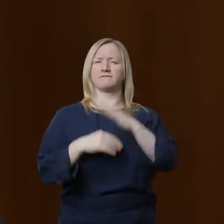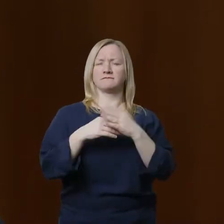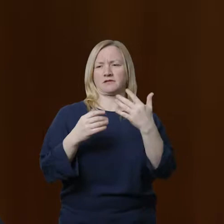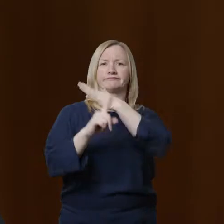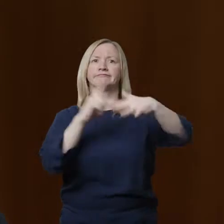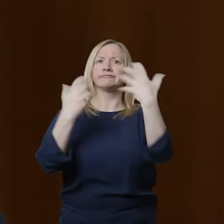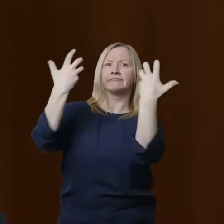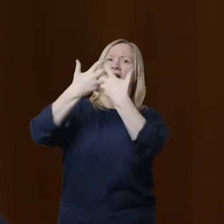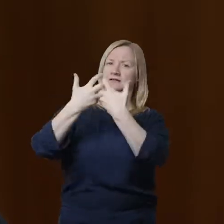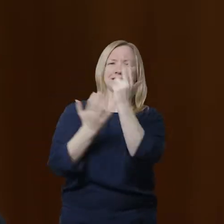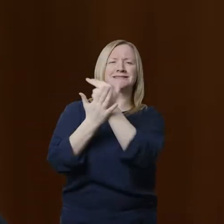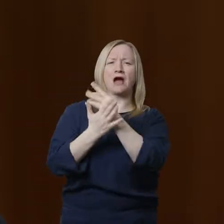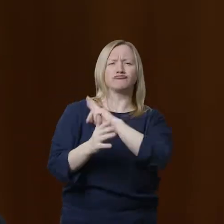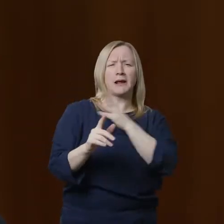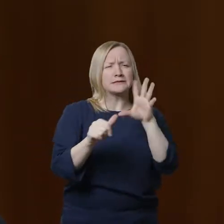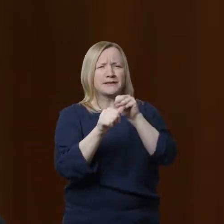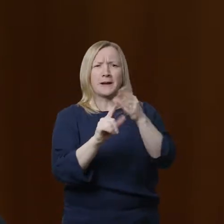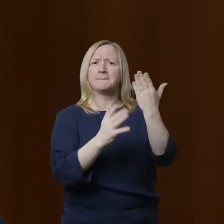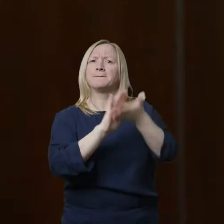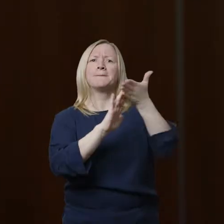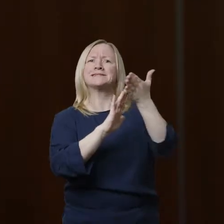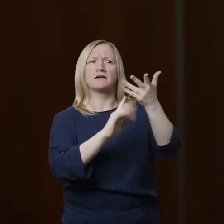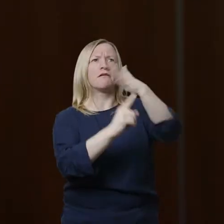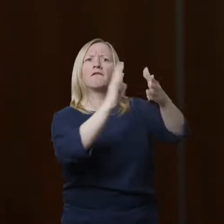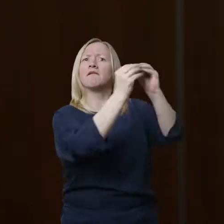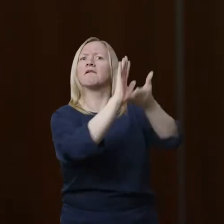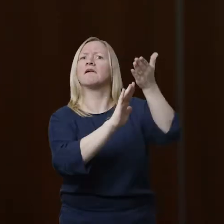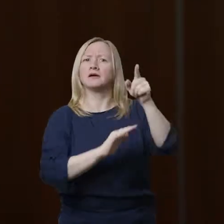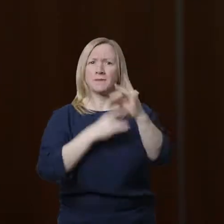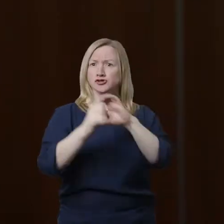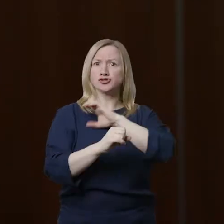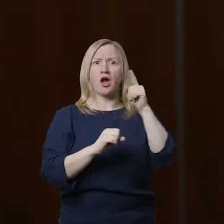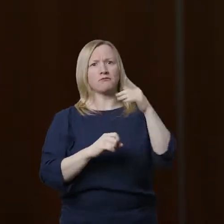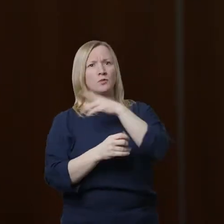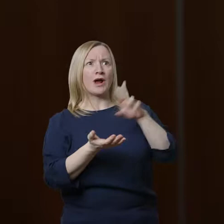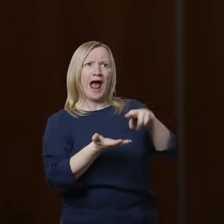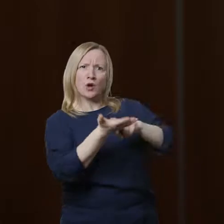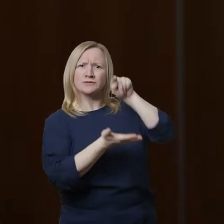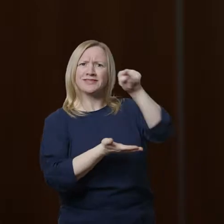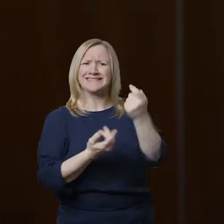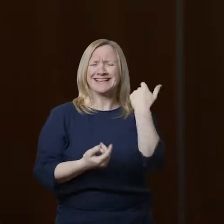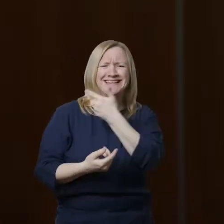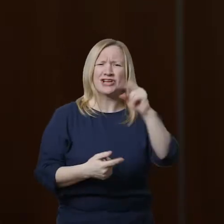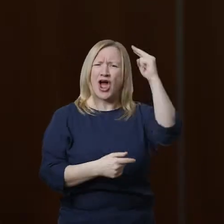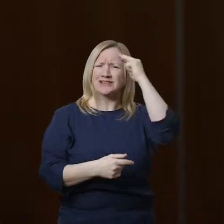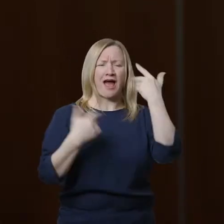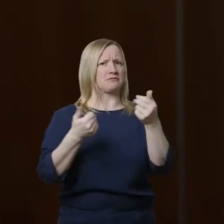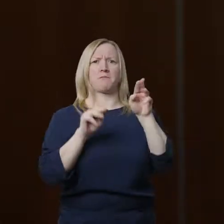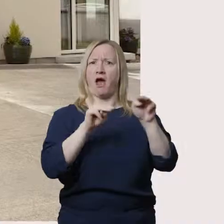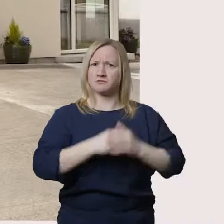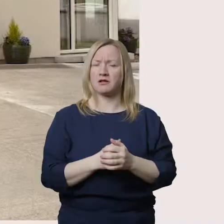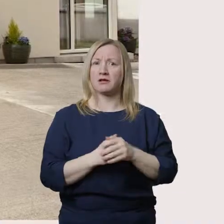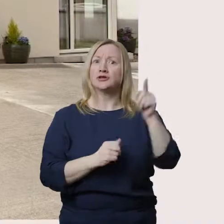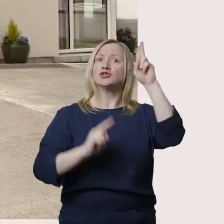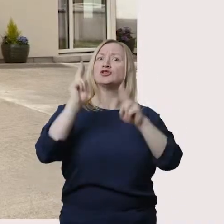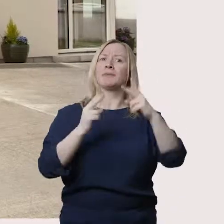in the built environment, is to make our experiences as easy and understandable as possible. It should be just a normal process to